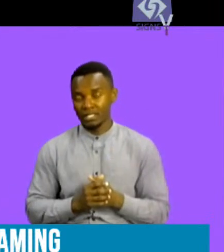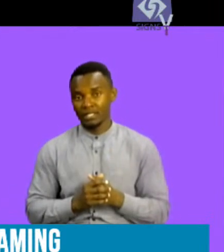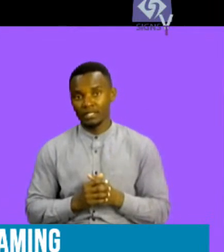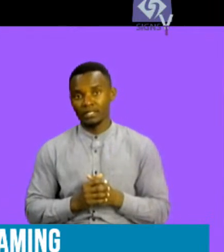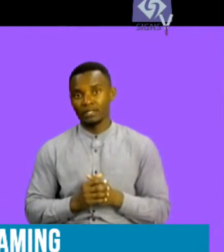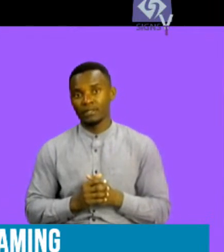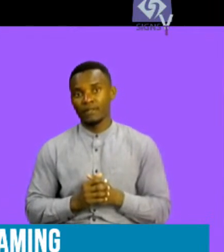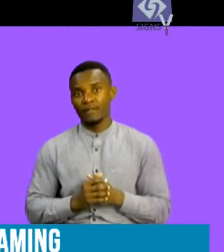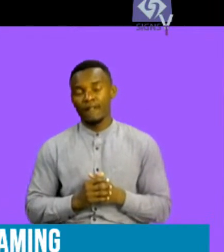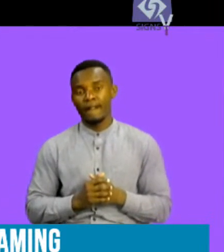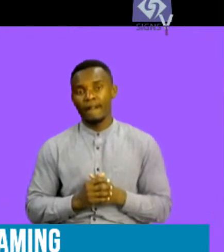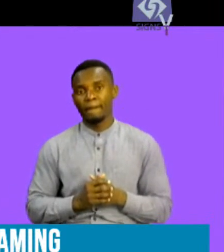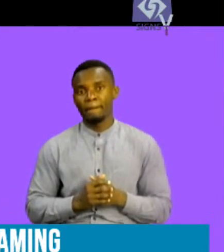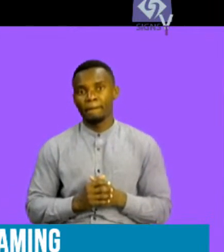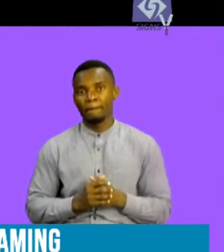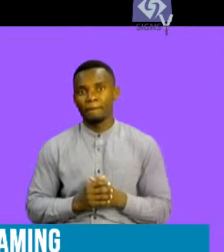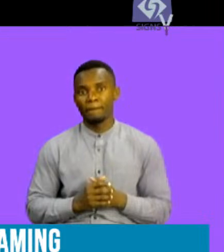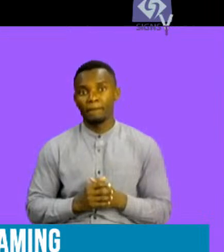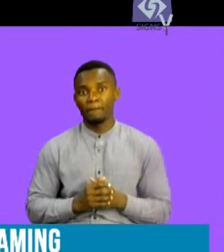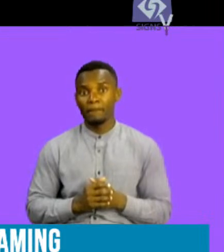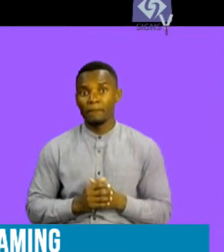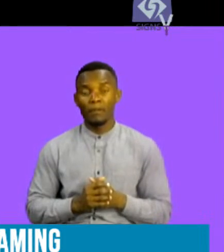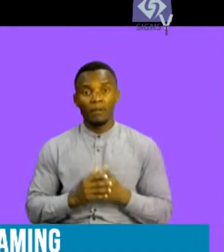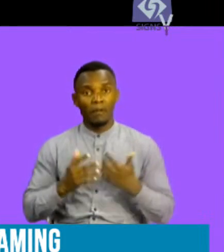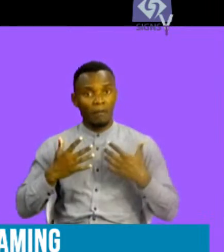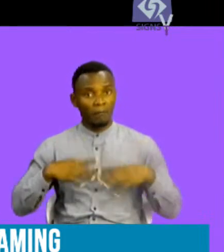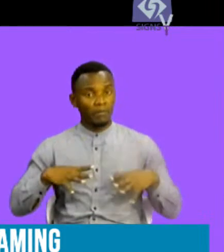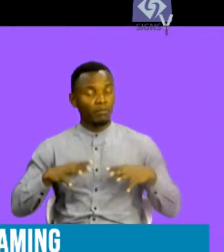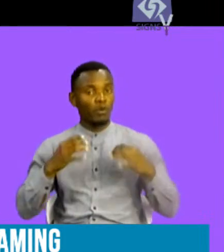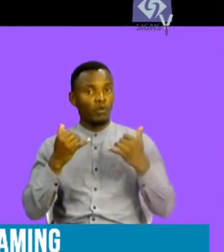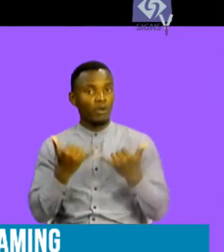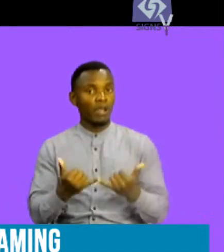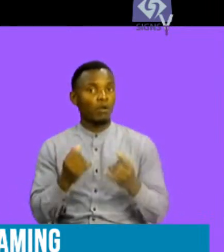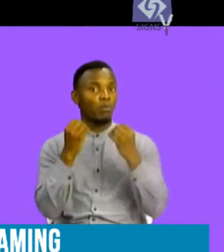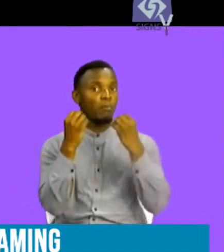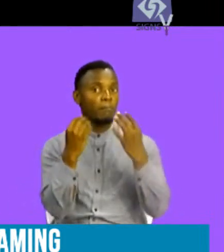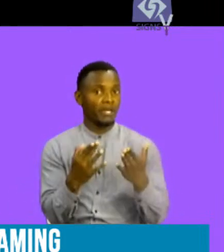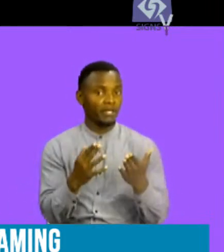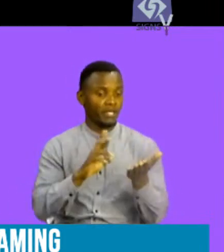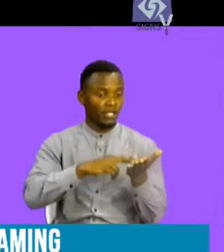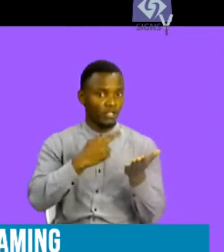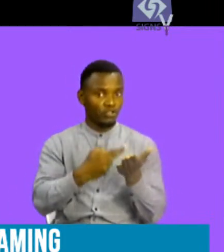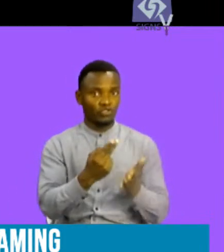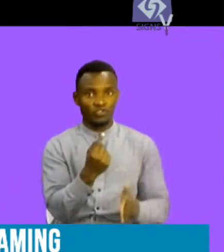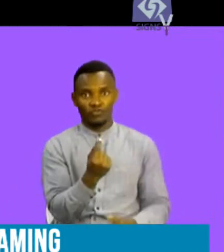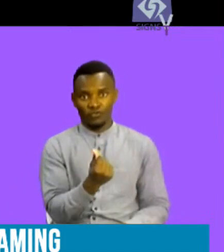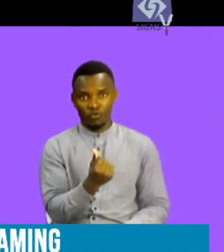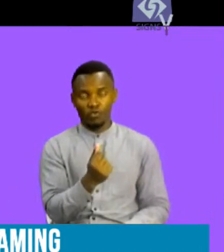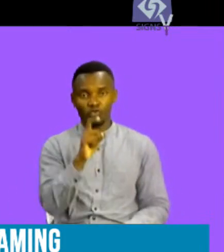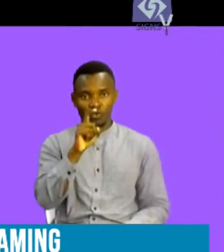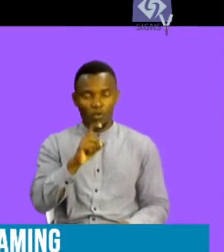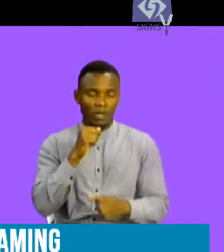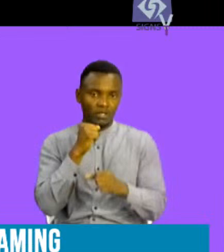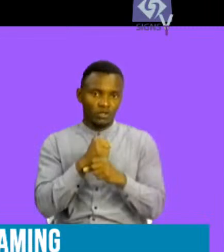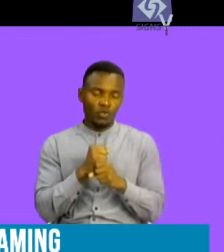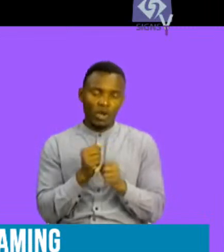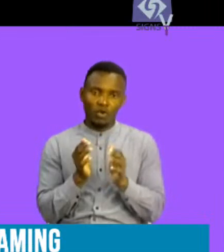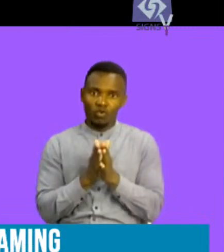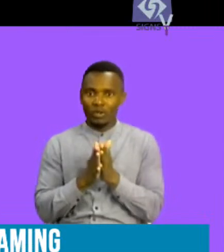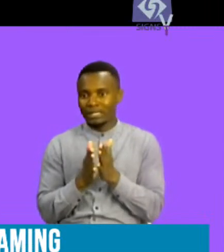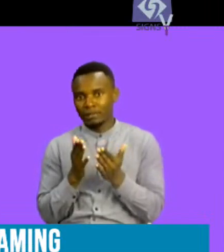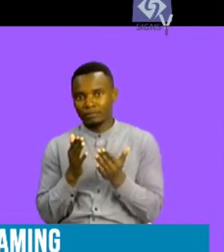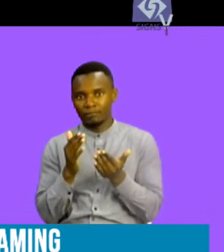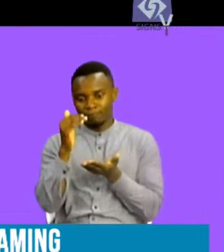that the population has increased, the resources are few, so we must work within those limits. So we